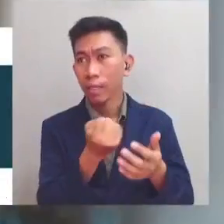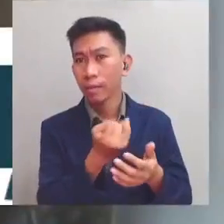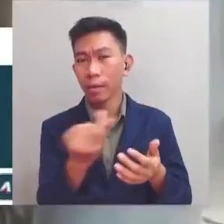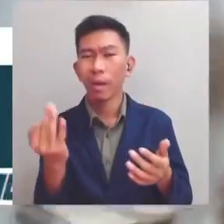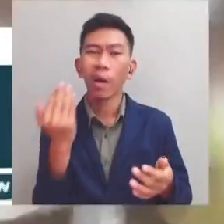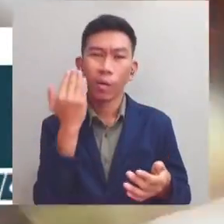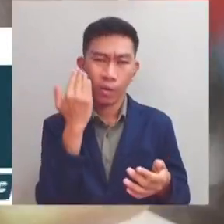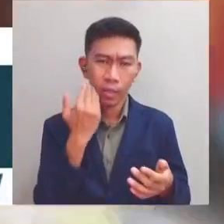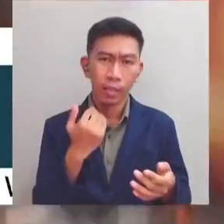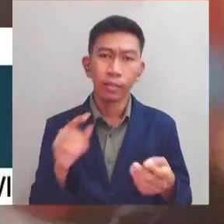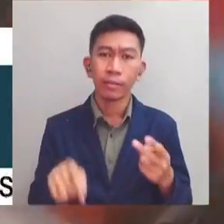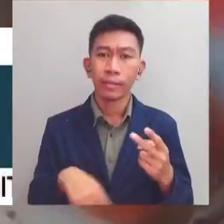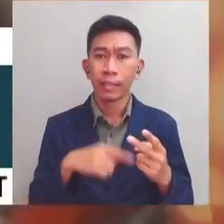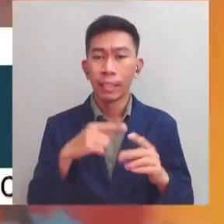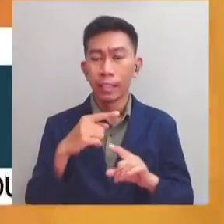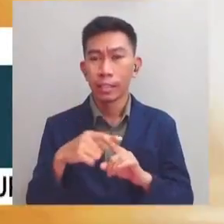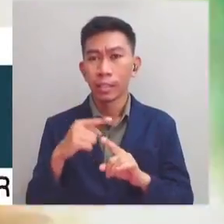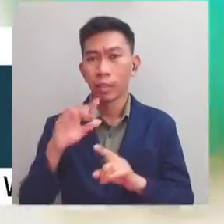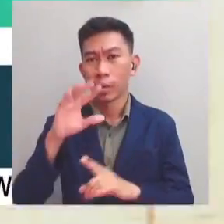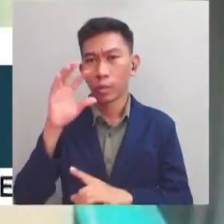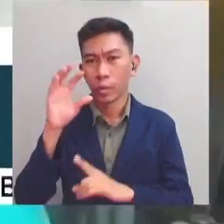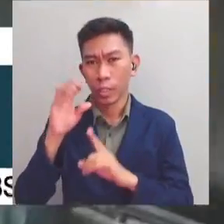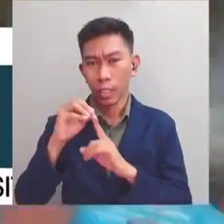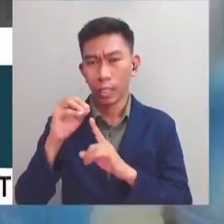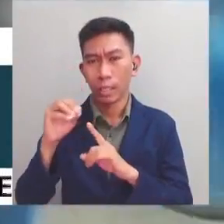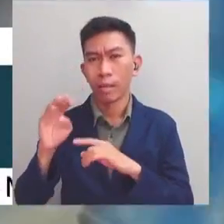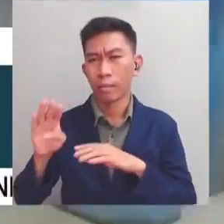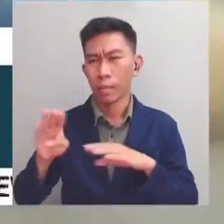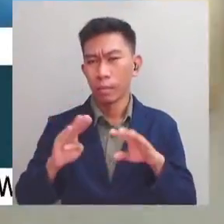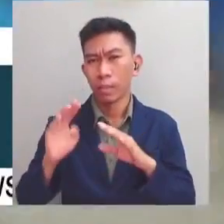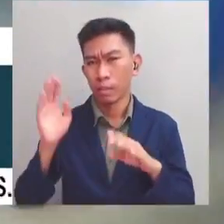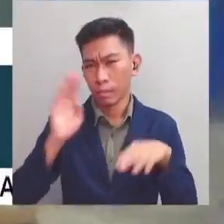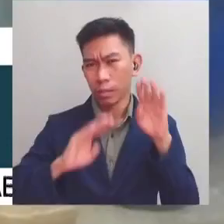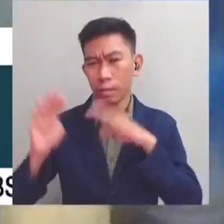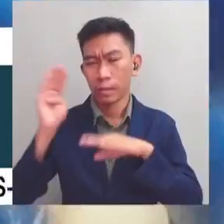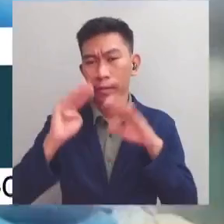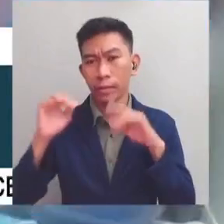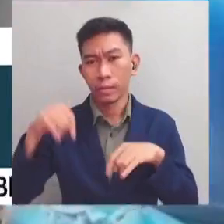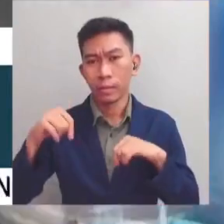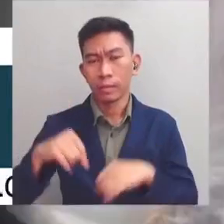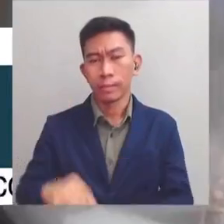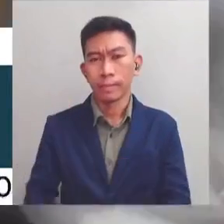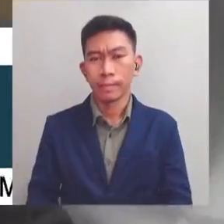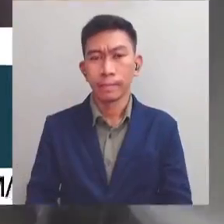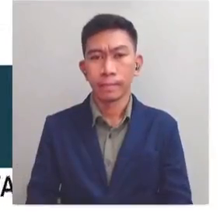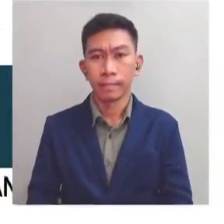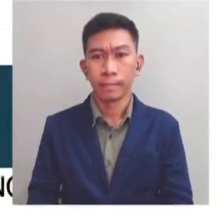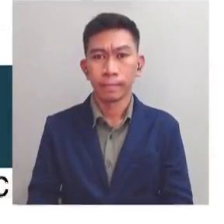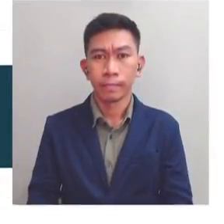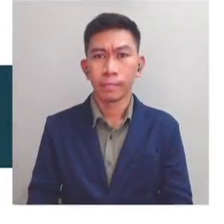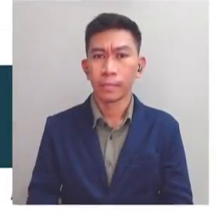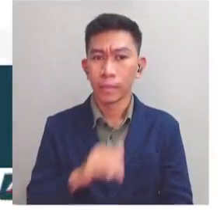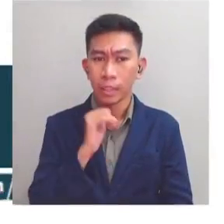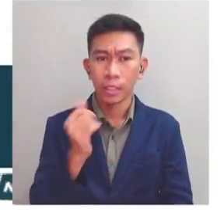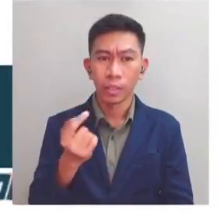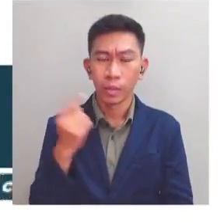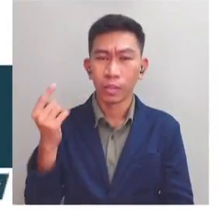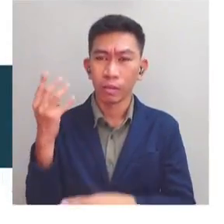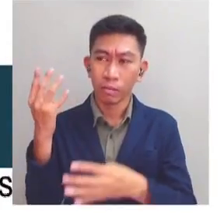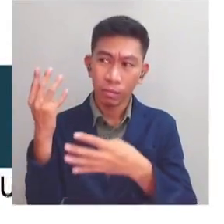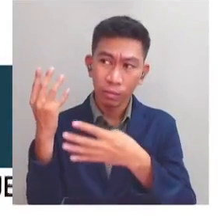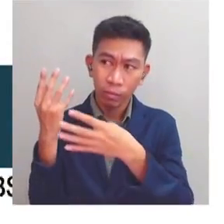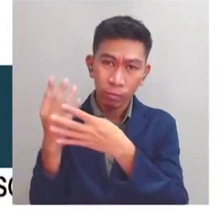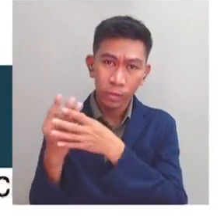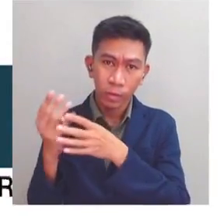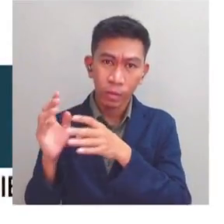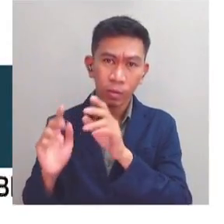a cultural problem or behavioral problem. Not only about among the PDL, itong problema ng